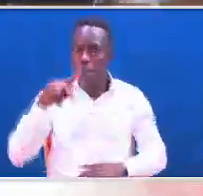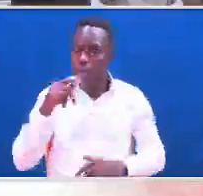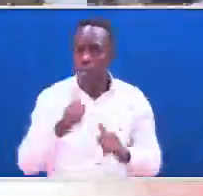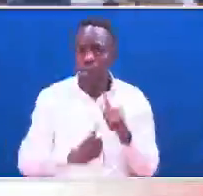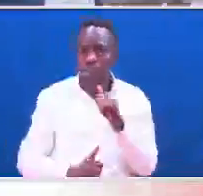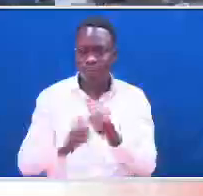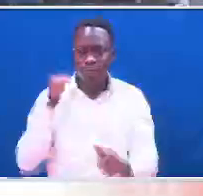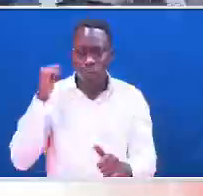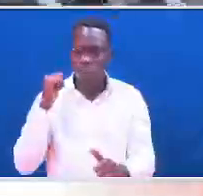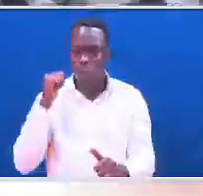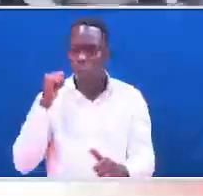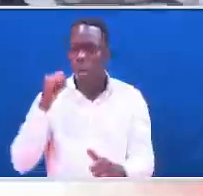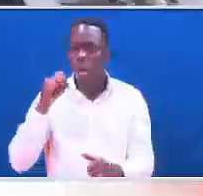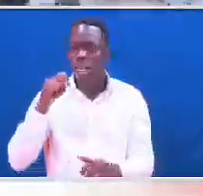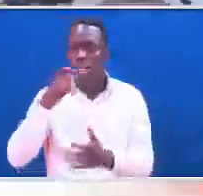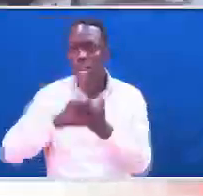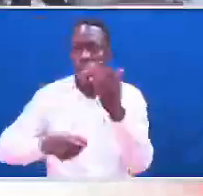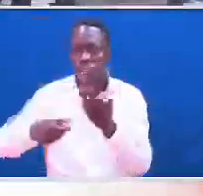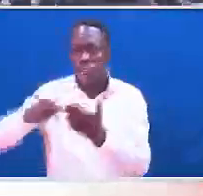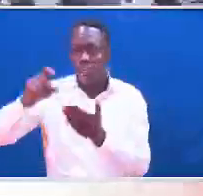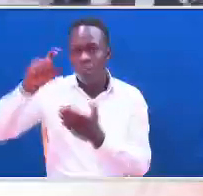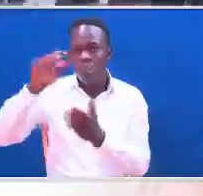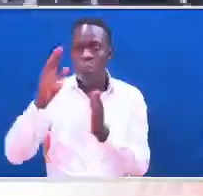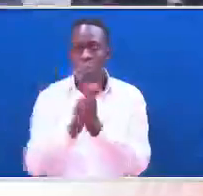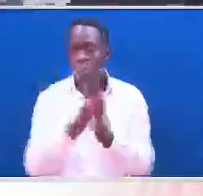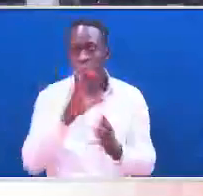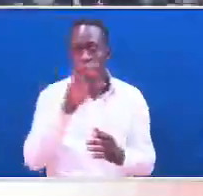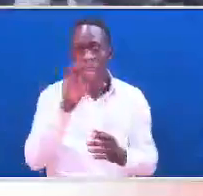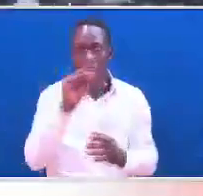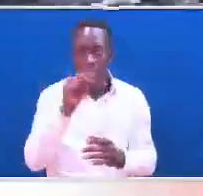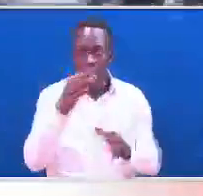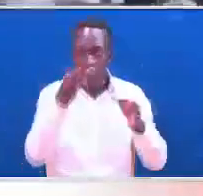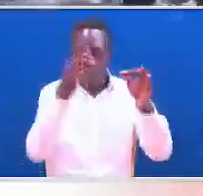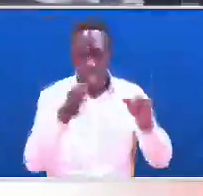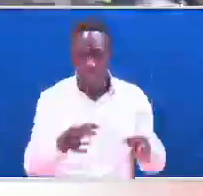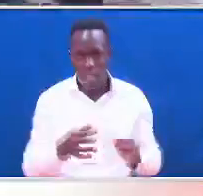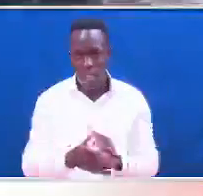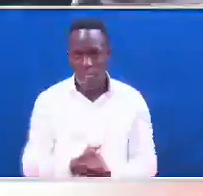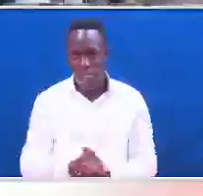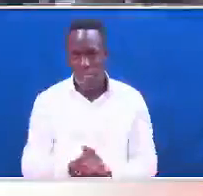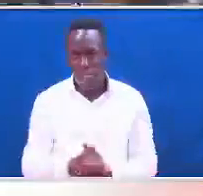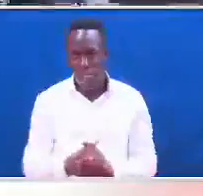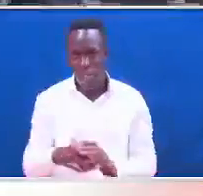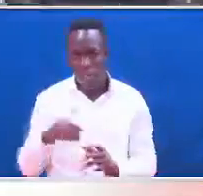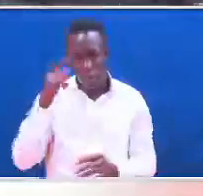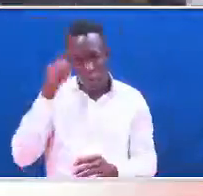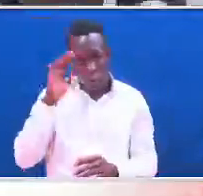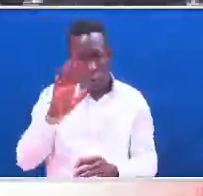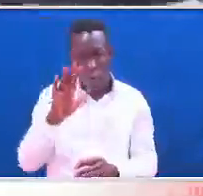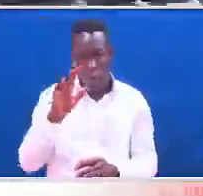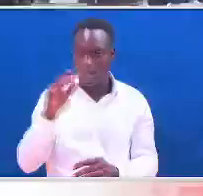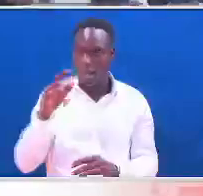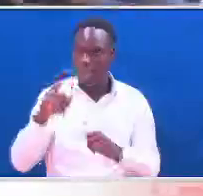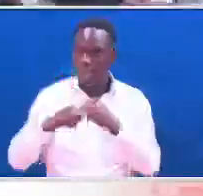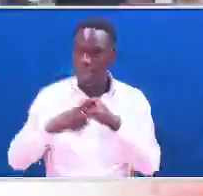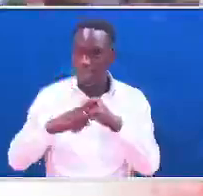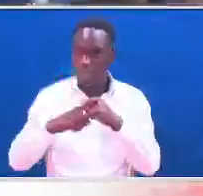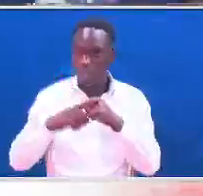a raft of taxes proposed by Treasury Cabinet Secretary Ukur Yatani in his 3.6 trillion